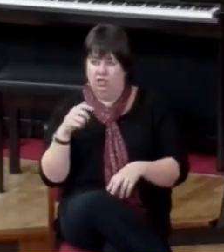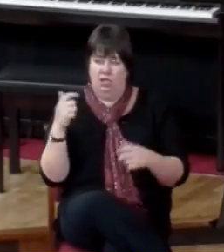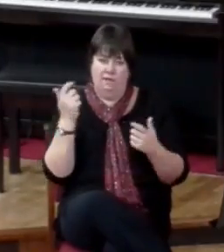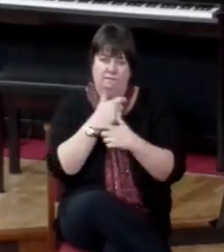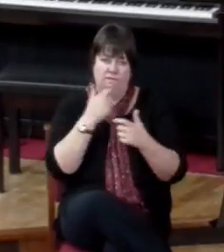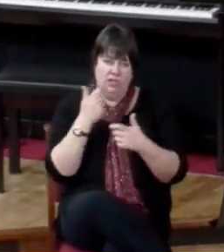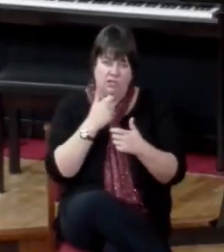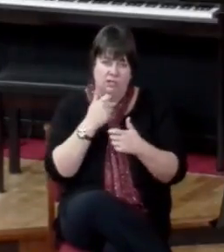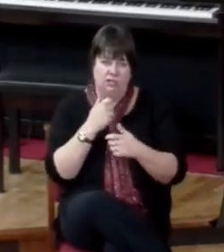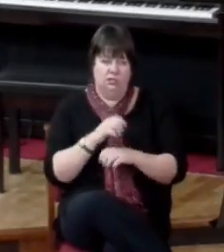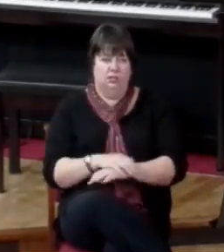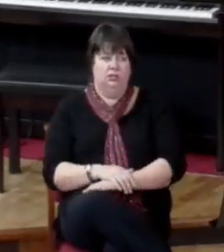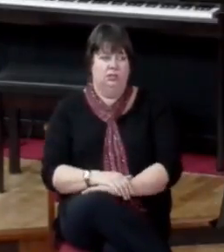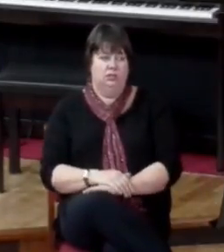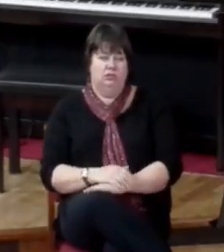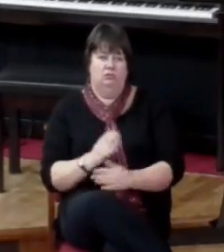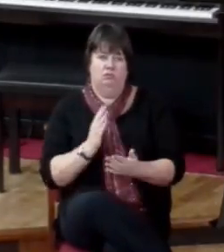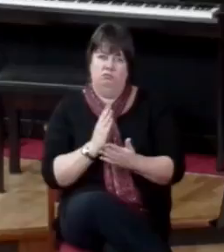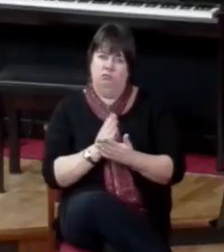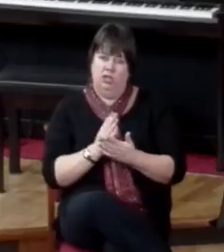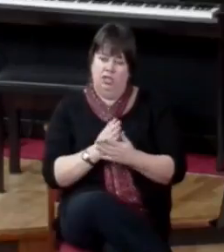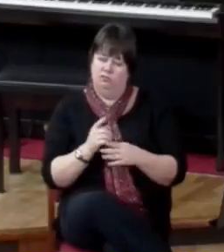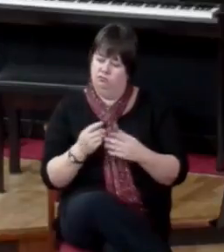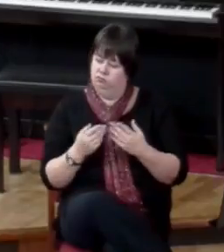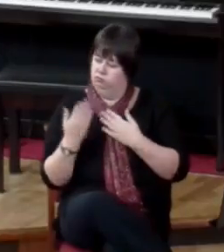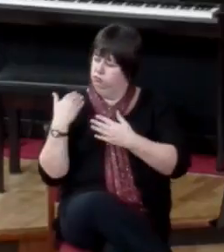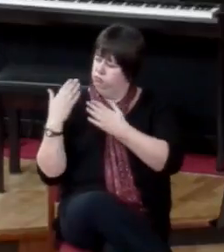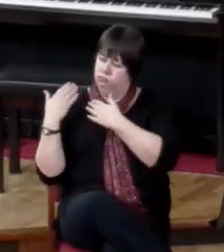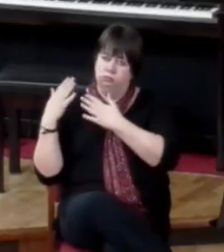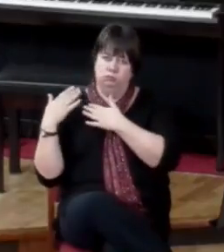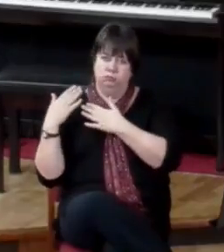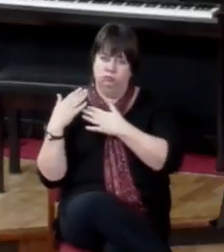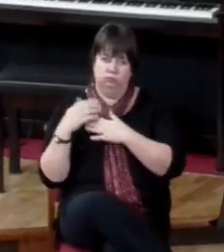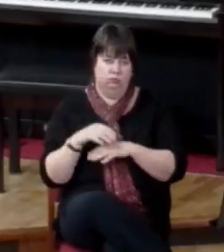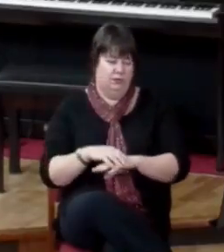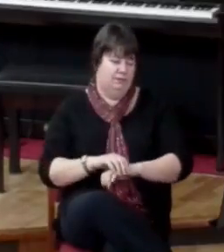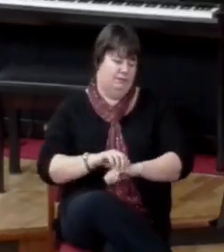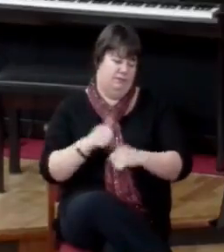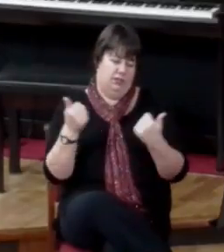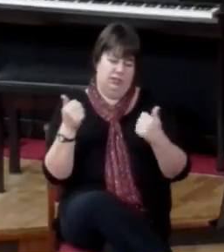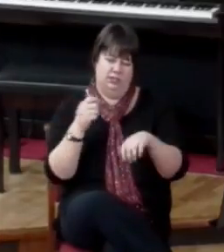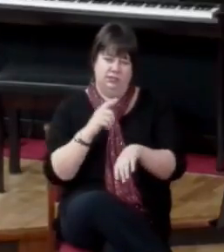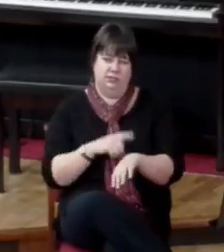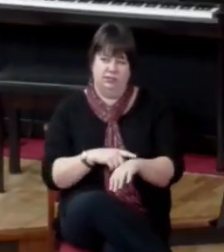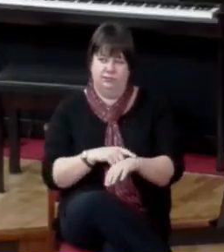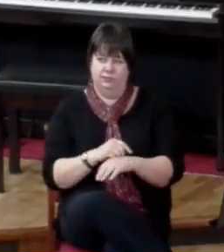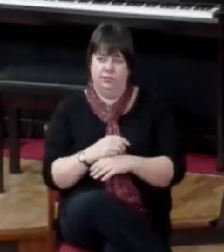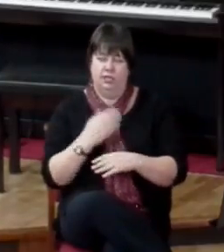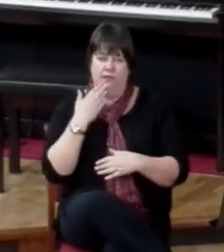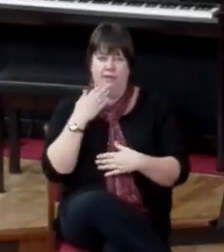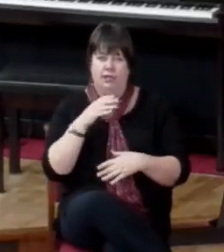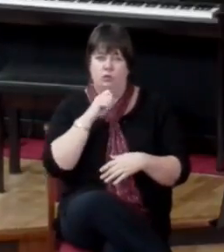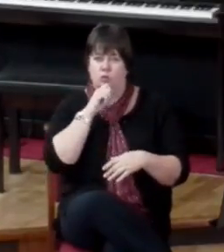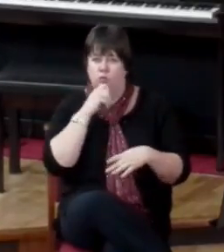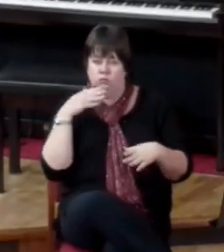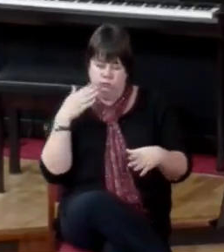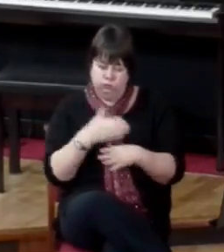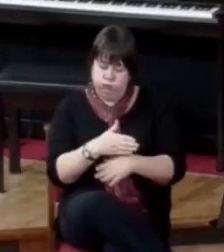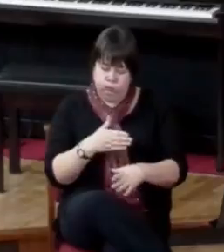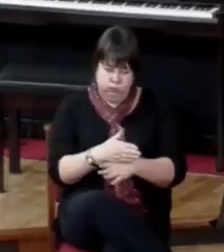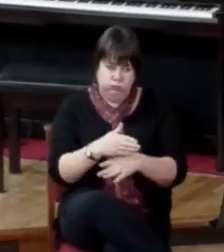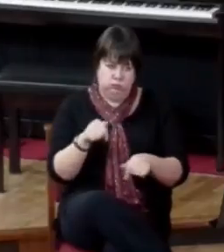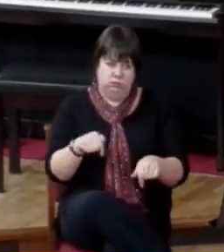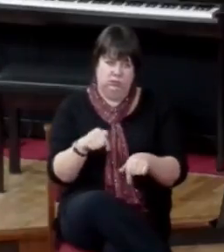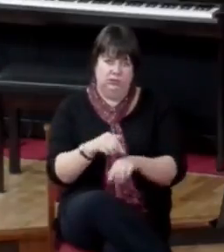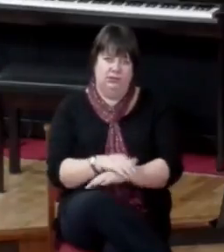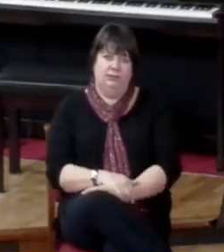it's been a real blessing over these last couple of years that we've had it. I'm very grateful to those who do so much hard work to put